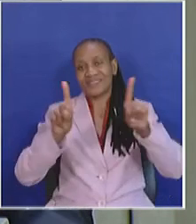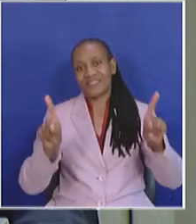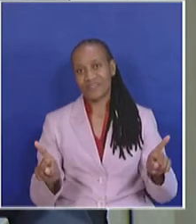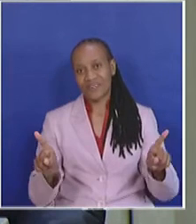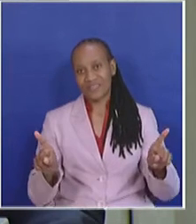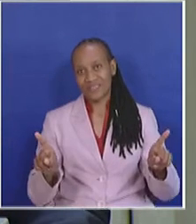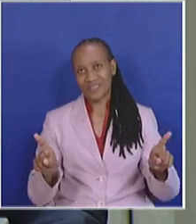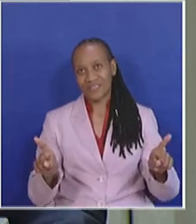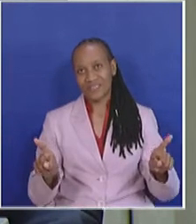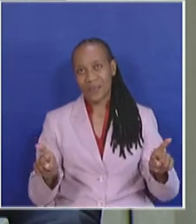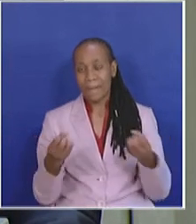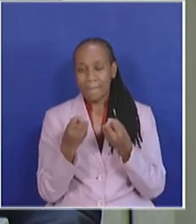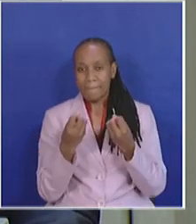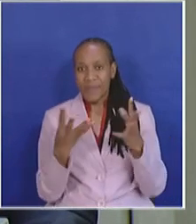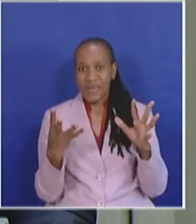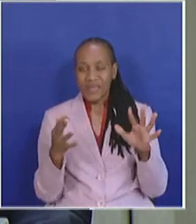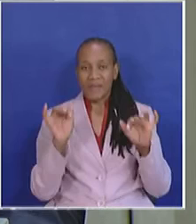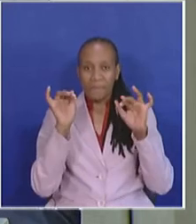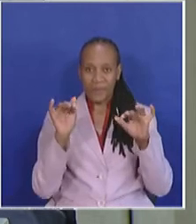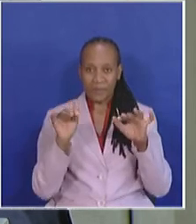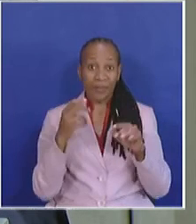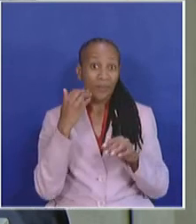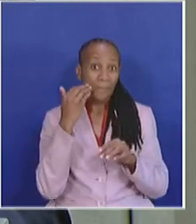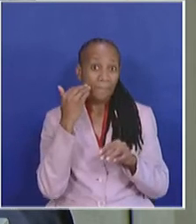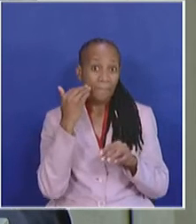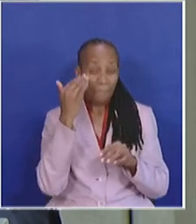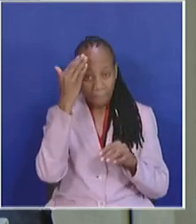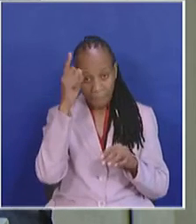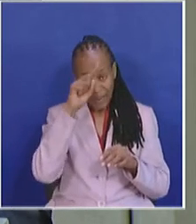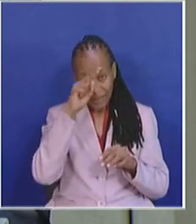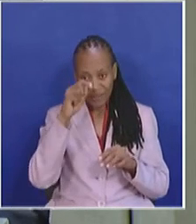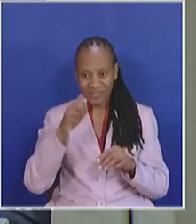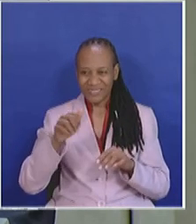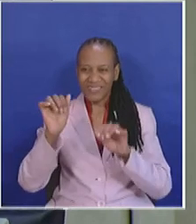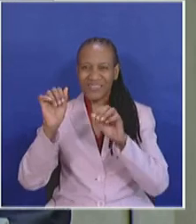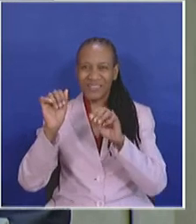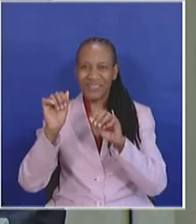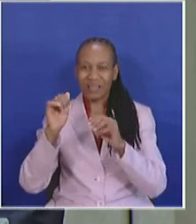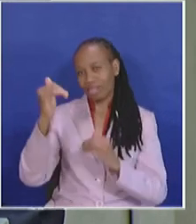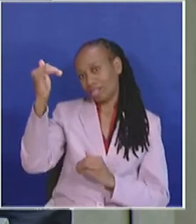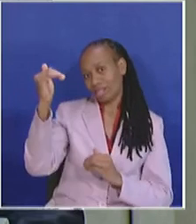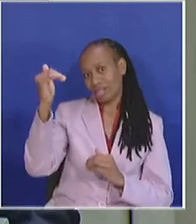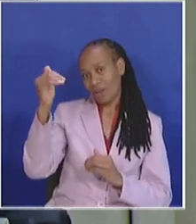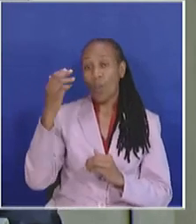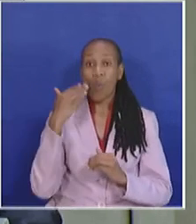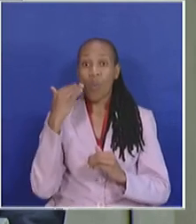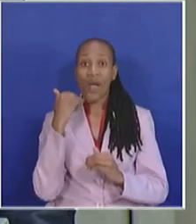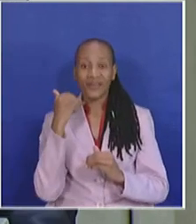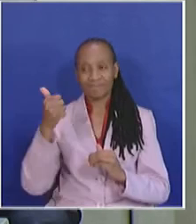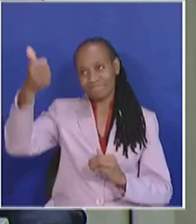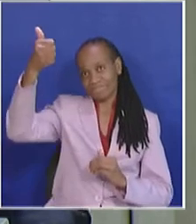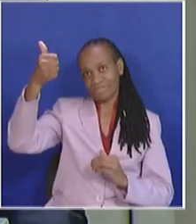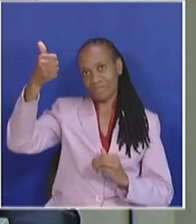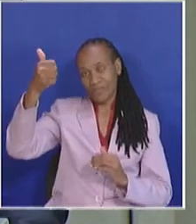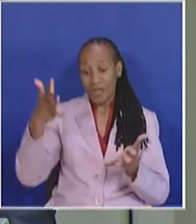of African majority lives. Therefore, this debate this afternoon is about the largest infrastructure investment ever